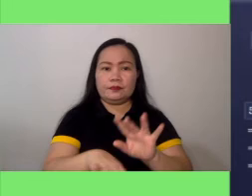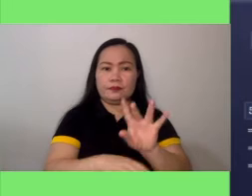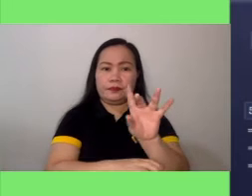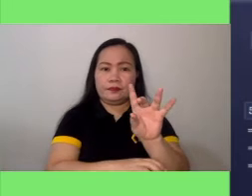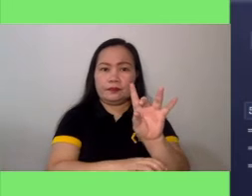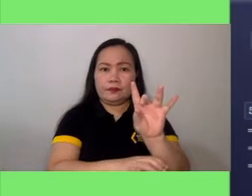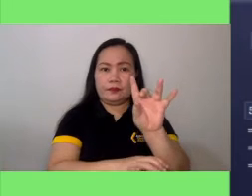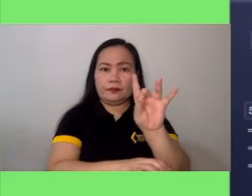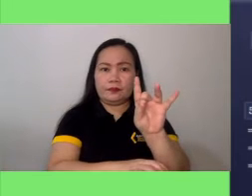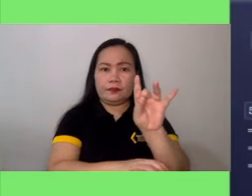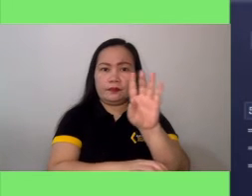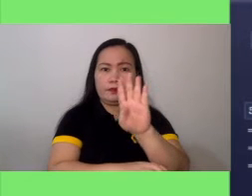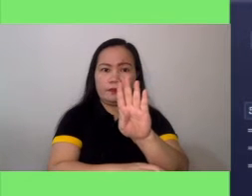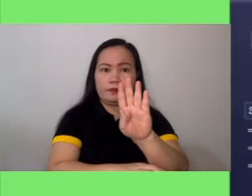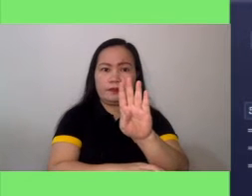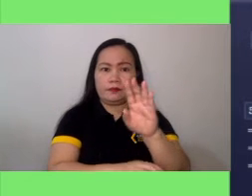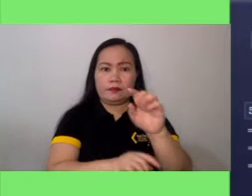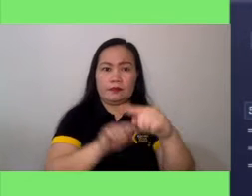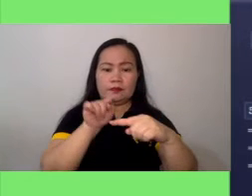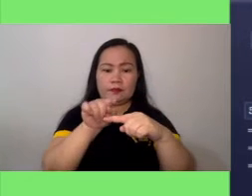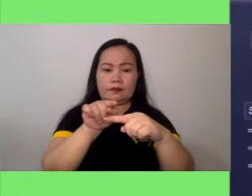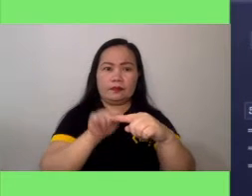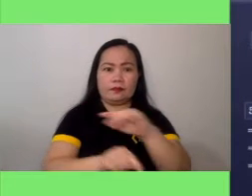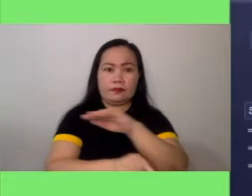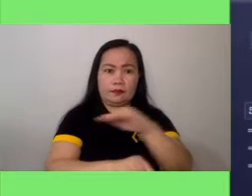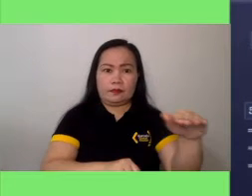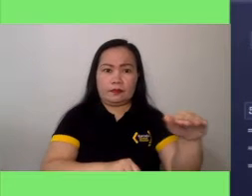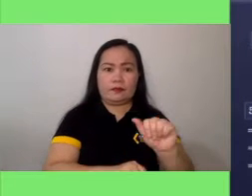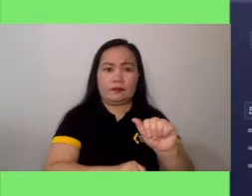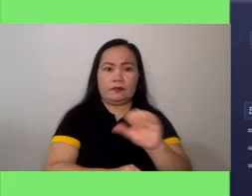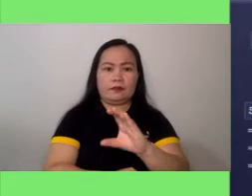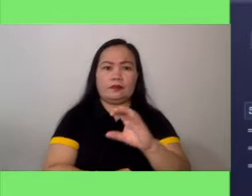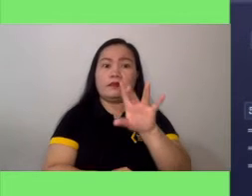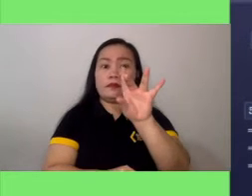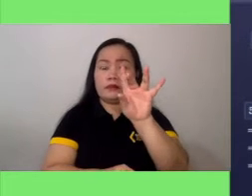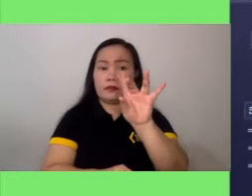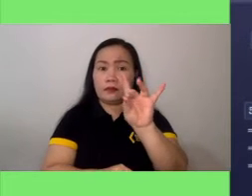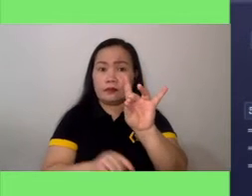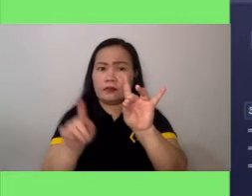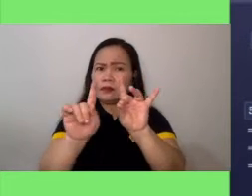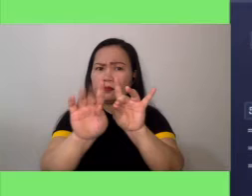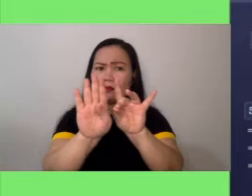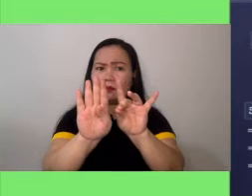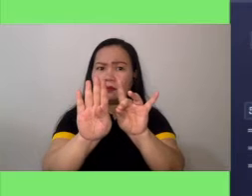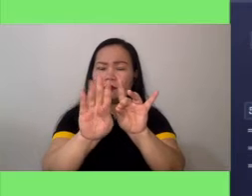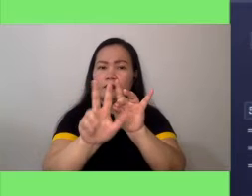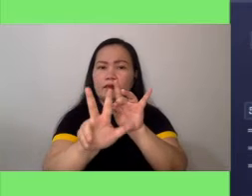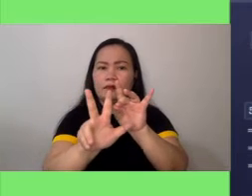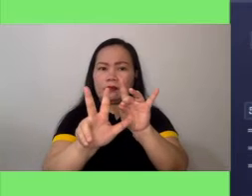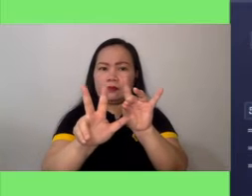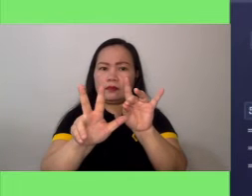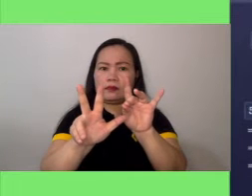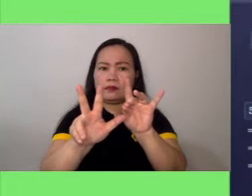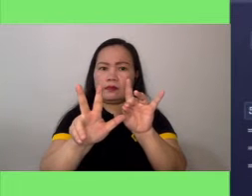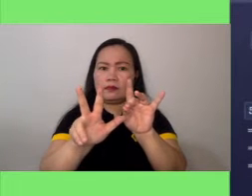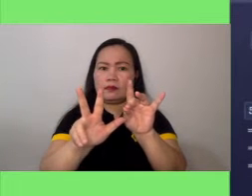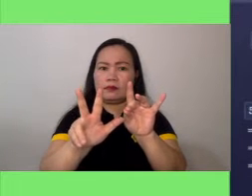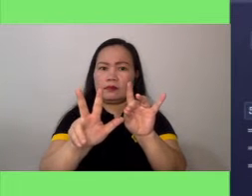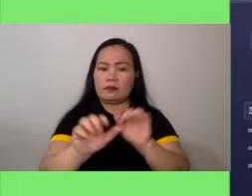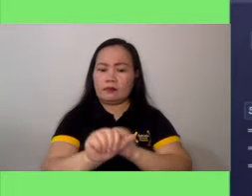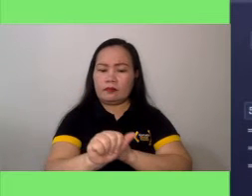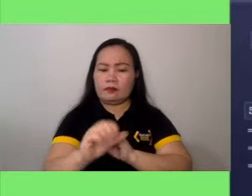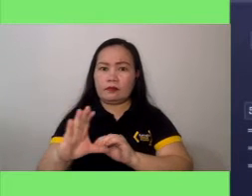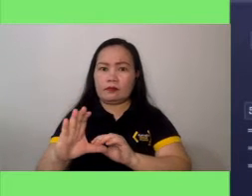tayong 8b divided by AC. So, substitute muna natin 8 times your B is